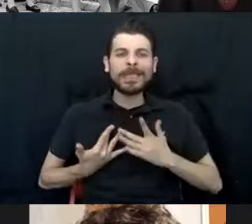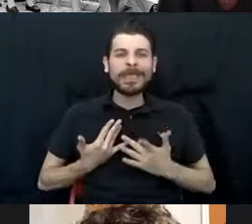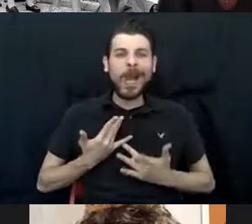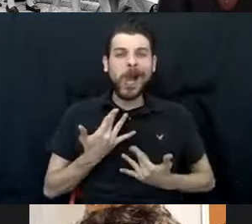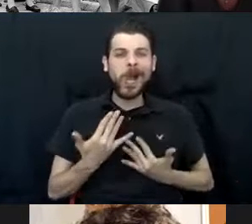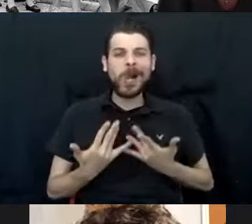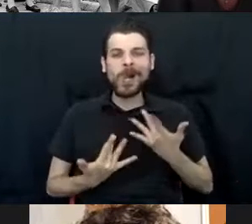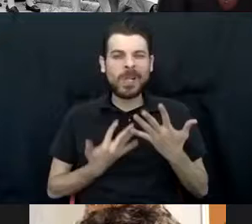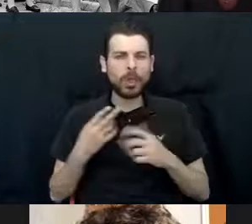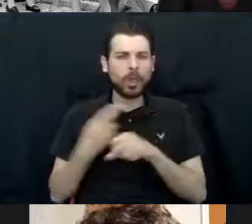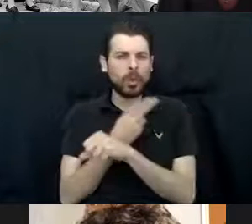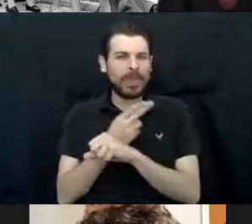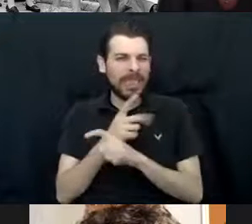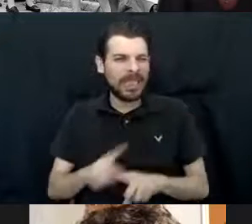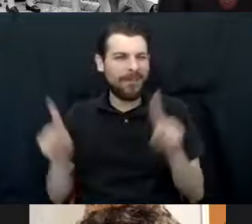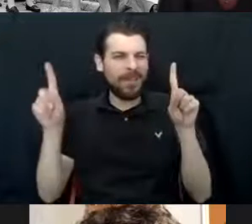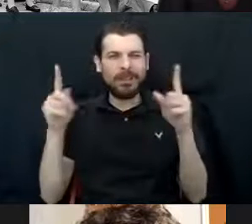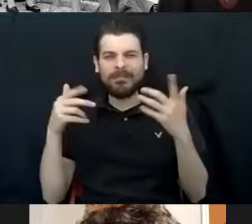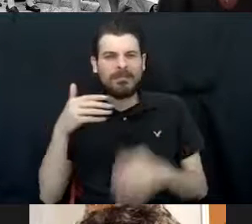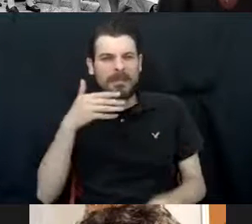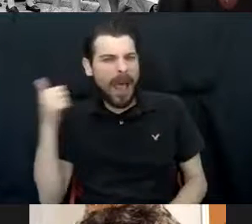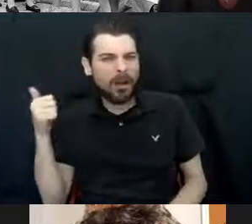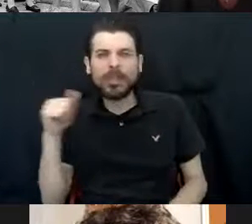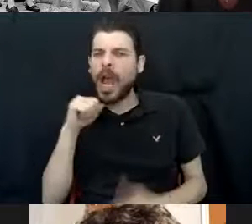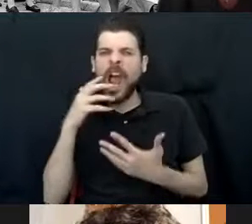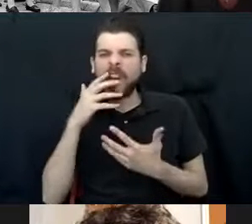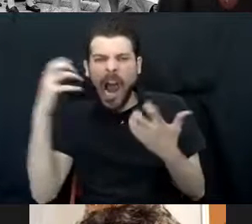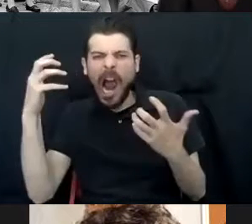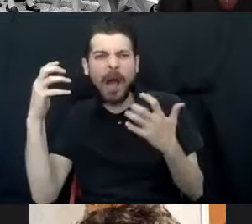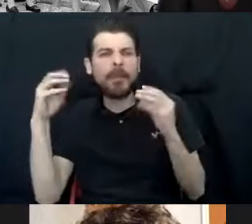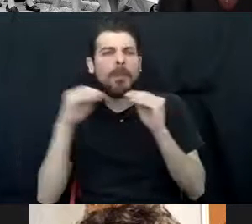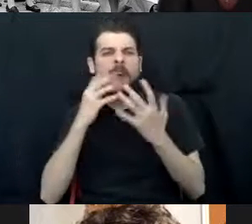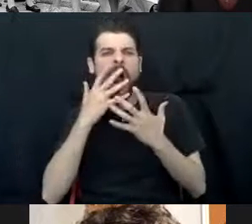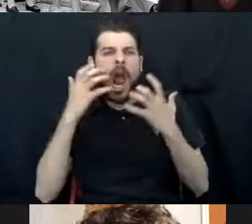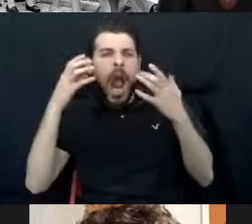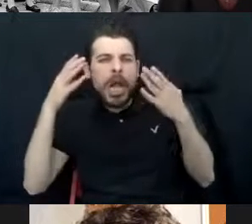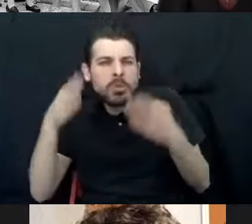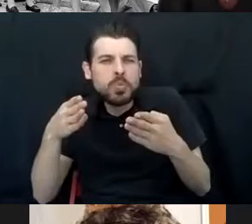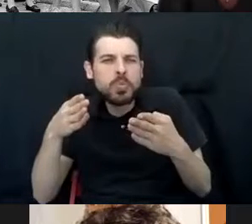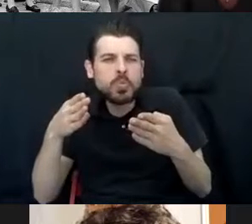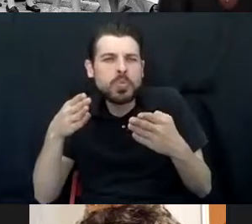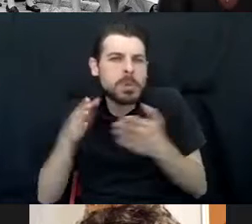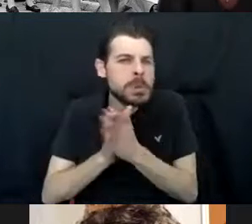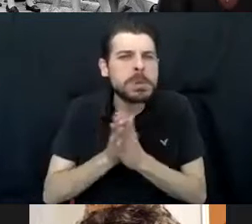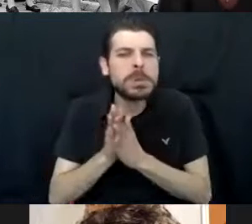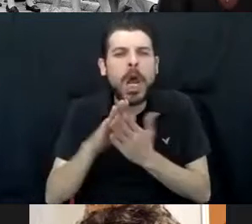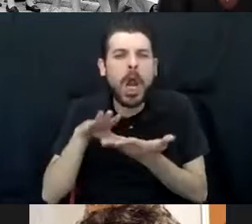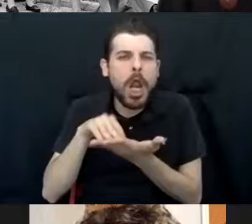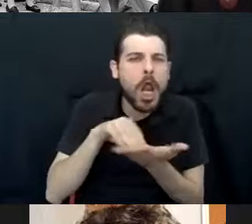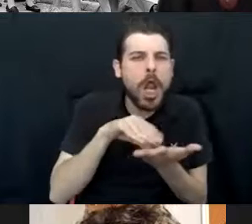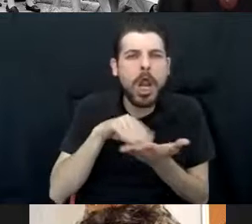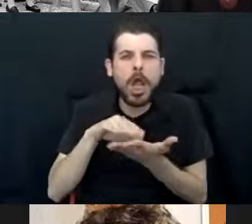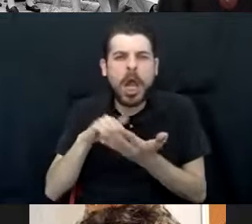way. You know what I mean? Not just, I'm so angry, but actually learning about society and how